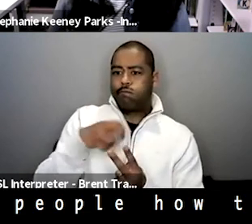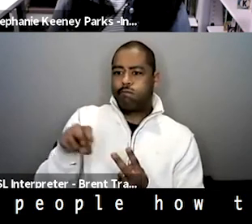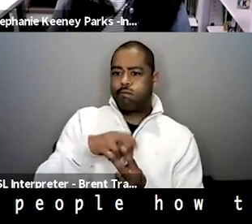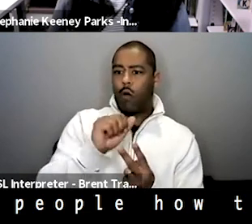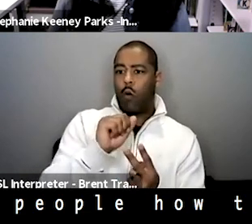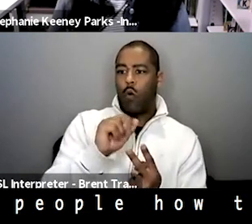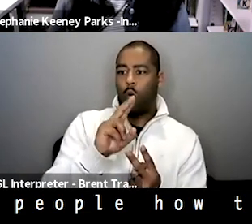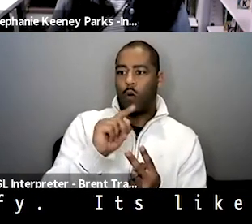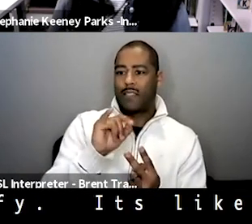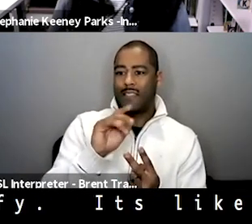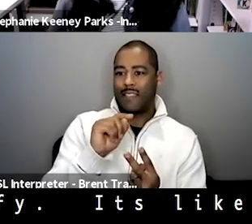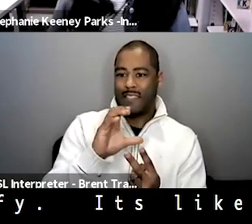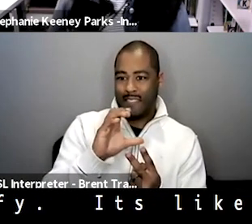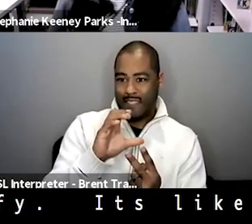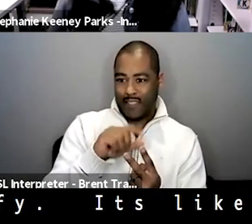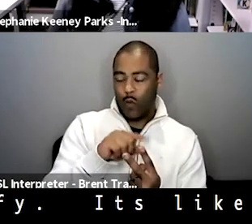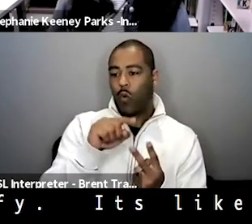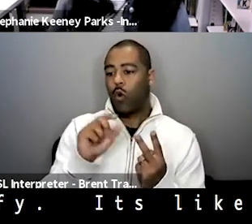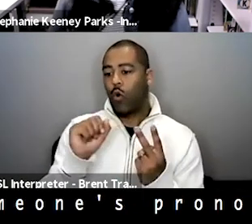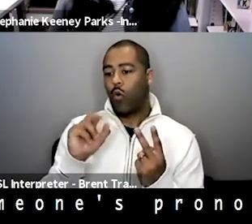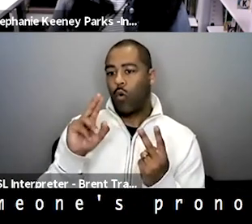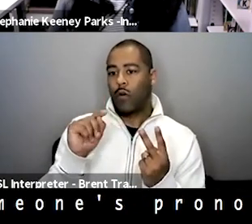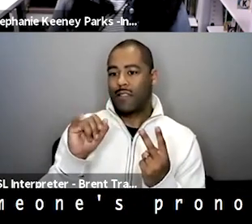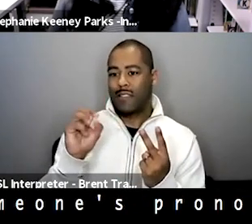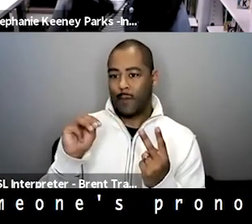day, I always say to ask somebody how they prefer to identify.